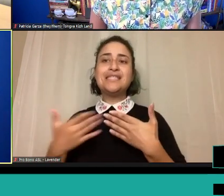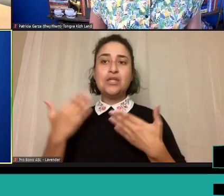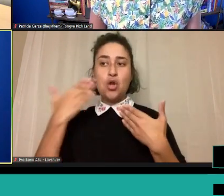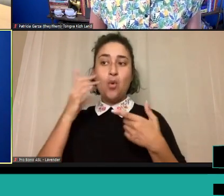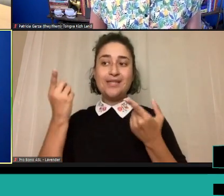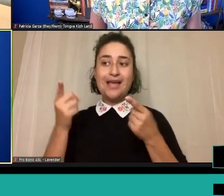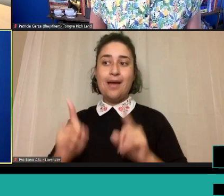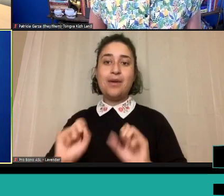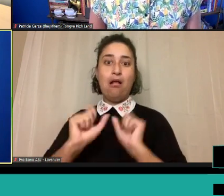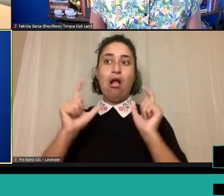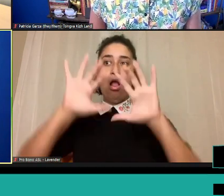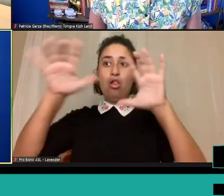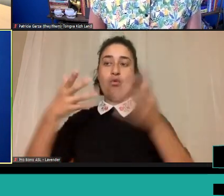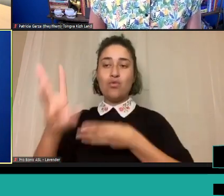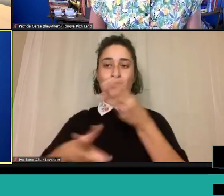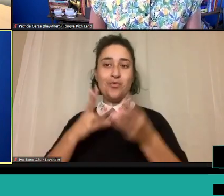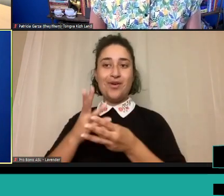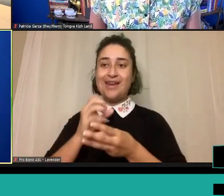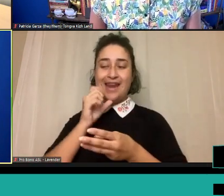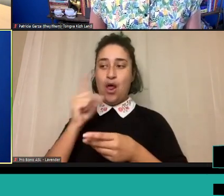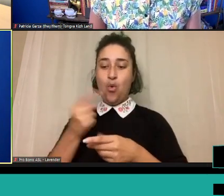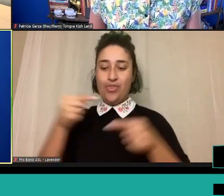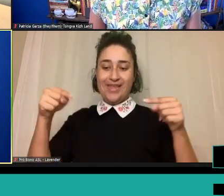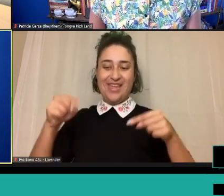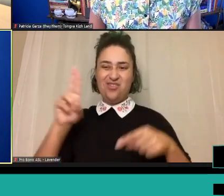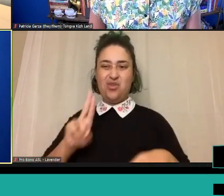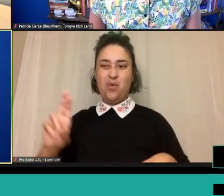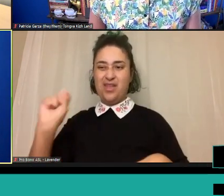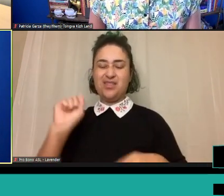not just in this country, and seeing like, oh,